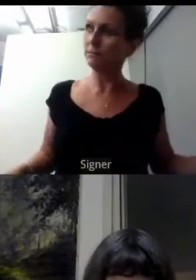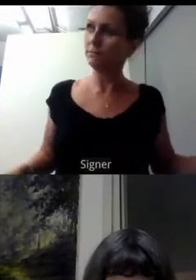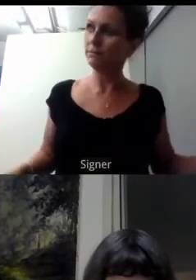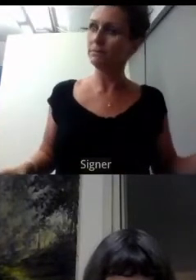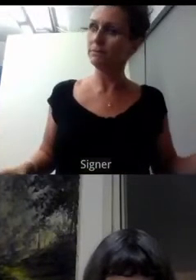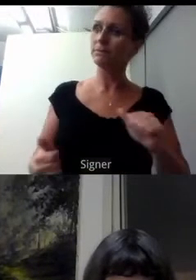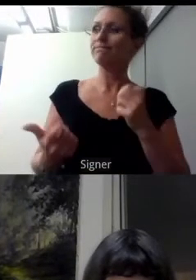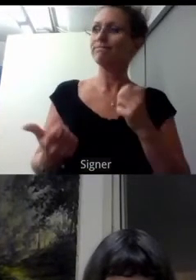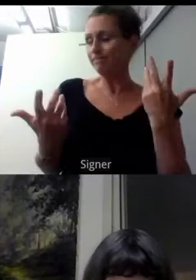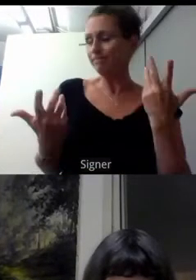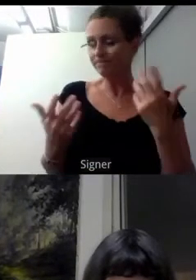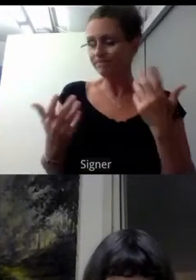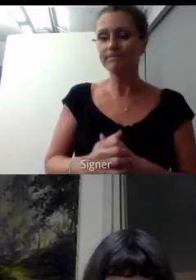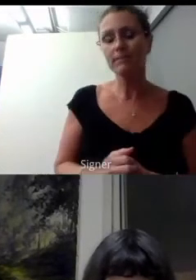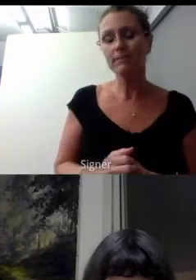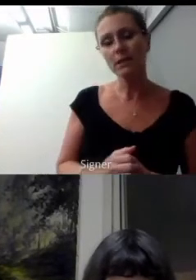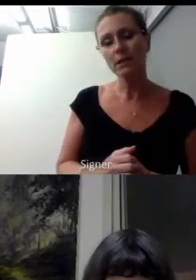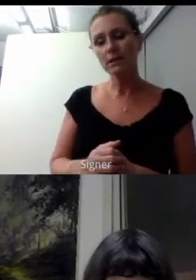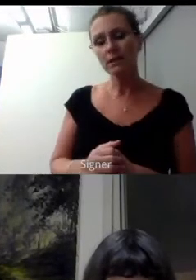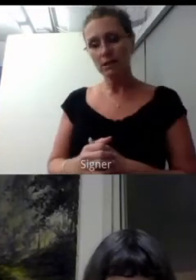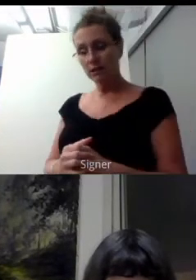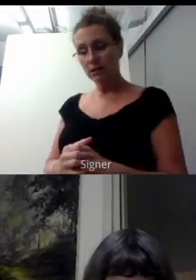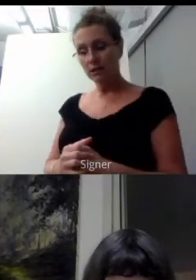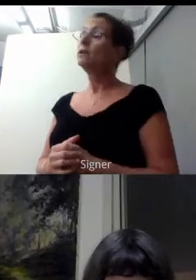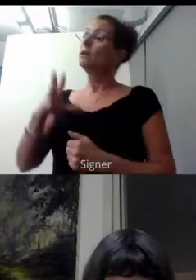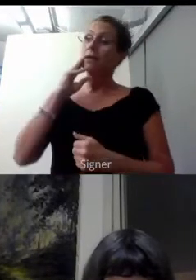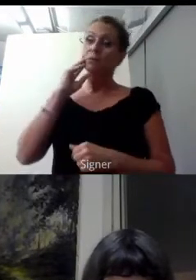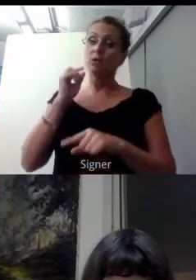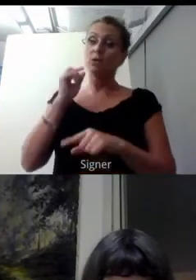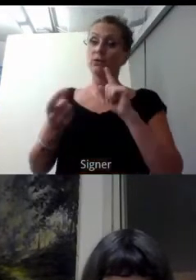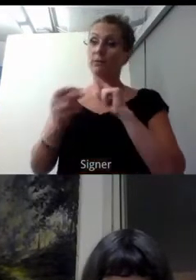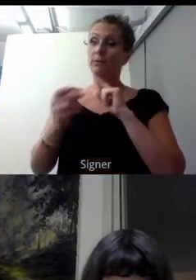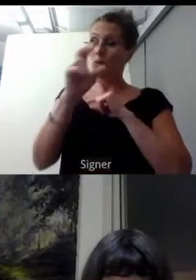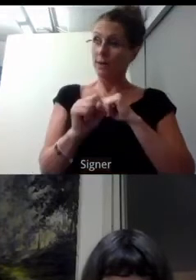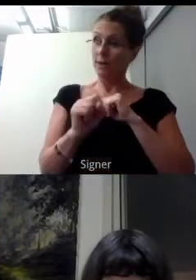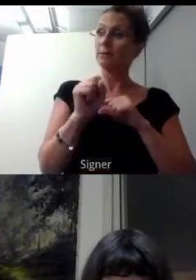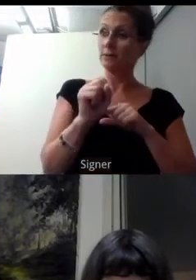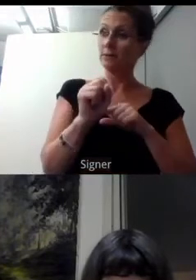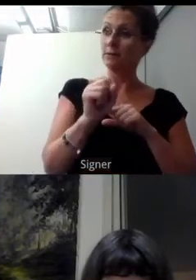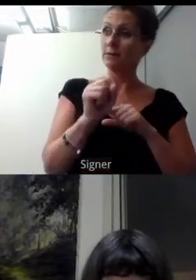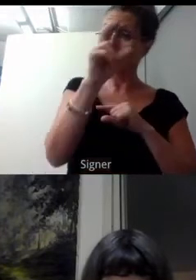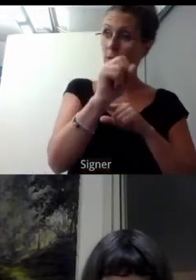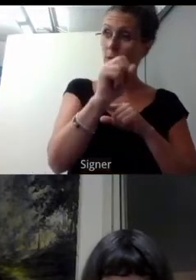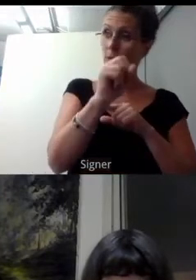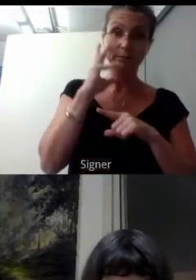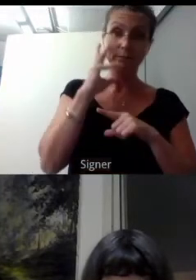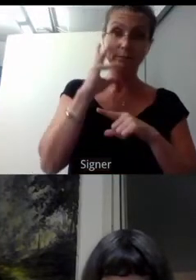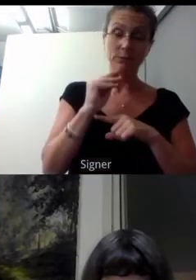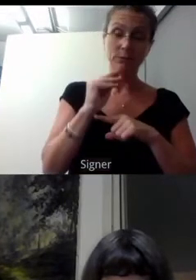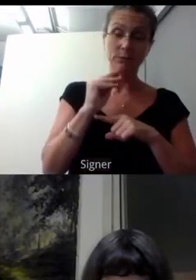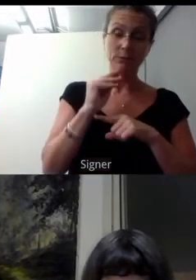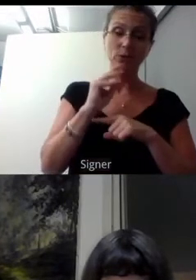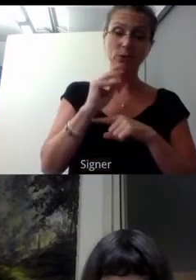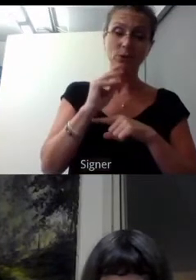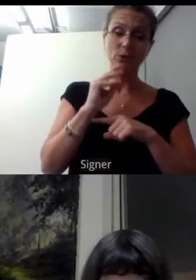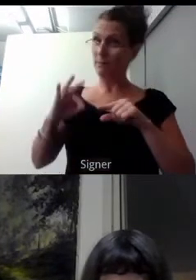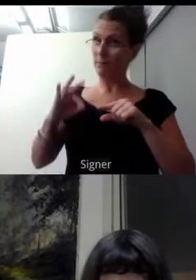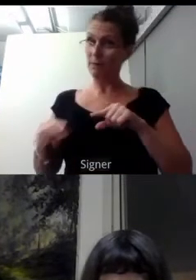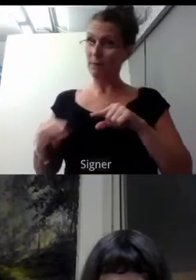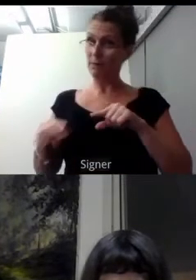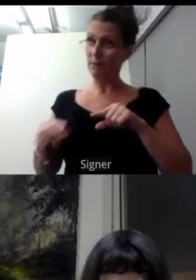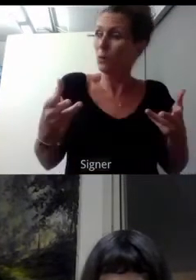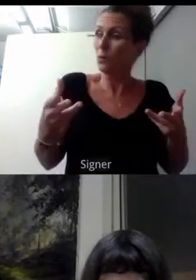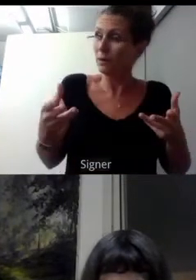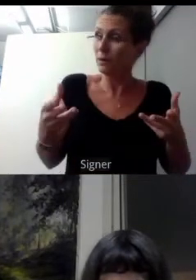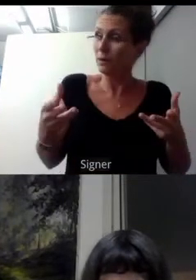United States is that the government can benefit from is both finding all the levers of power and learning